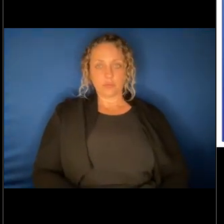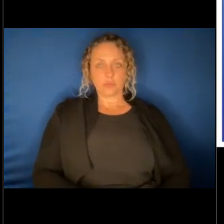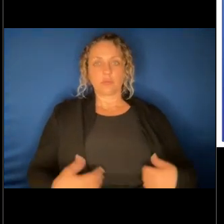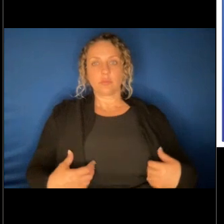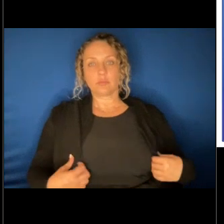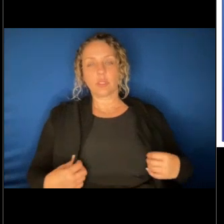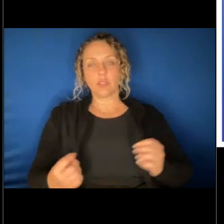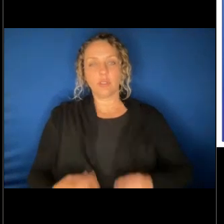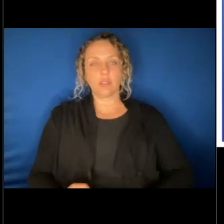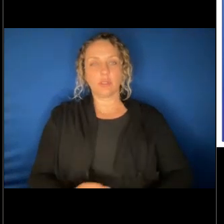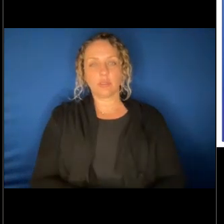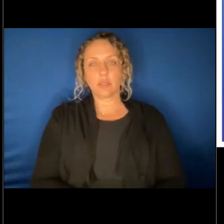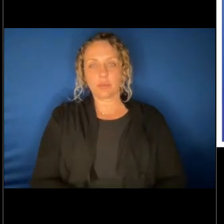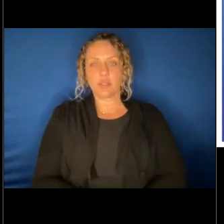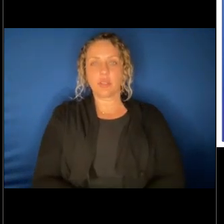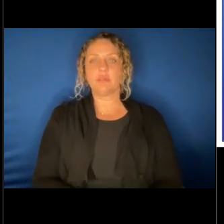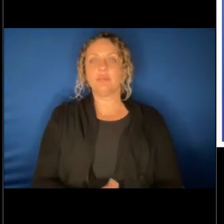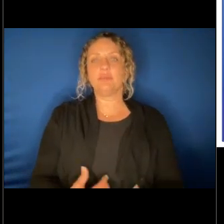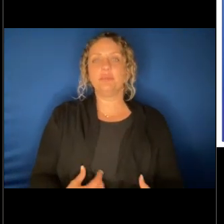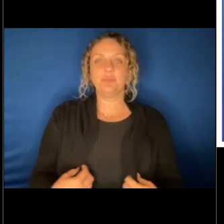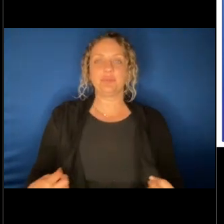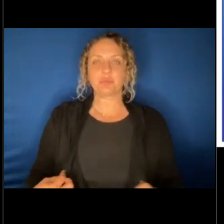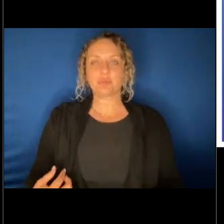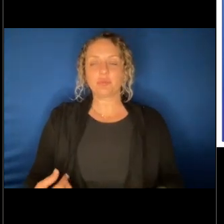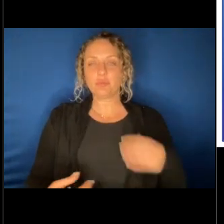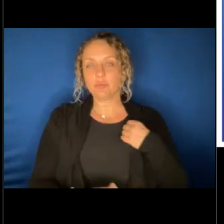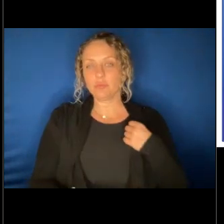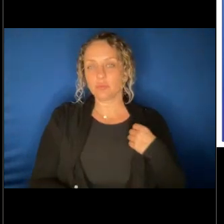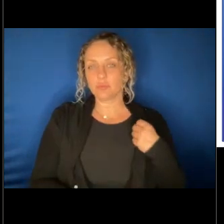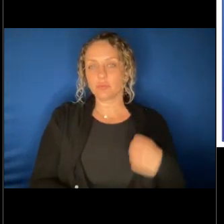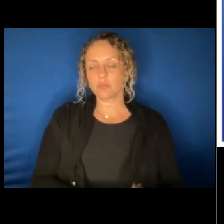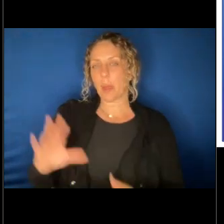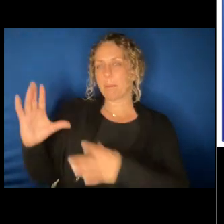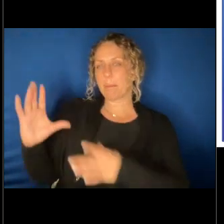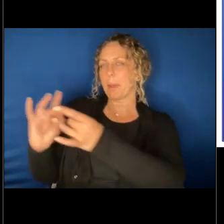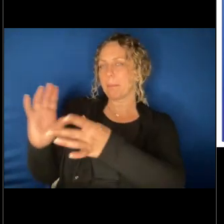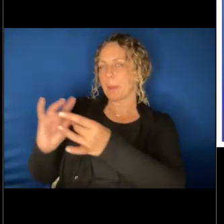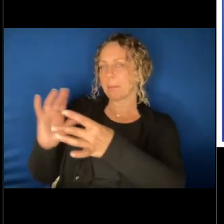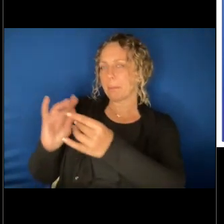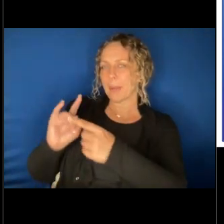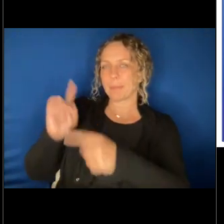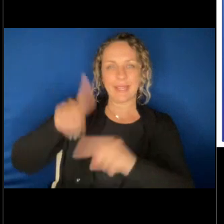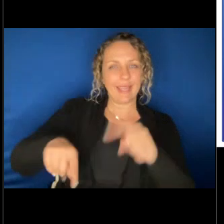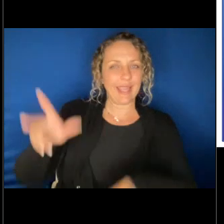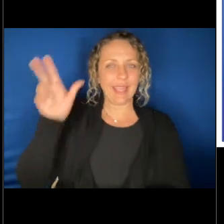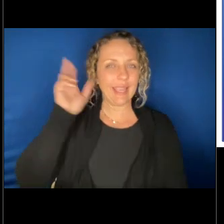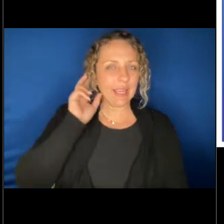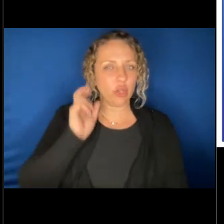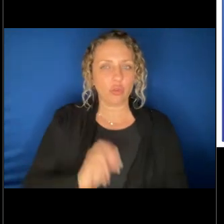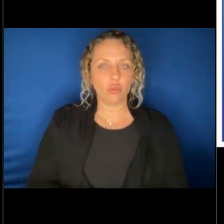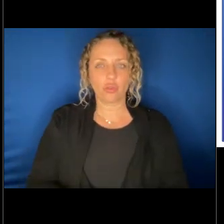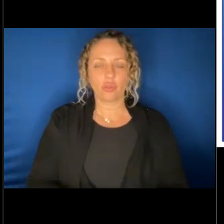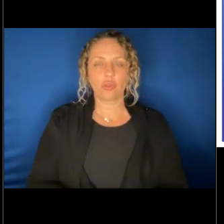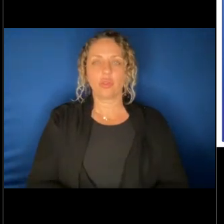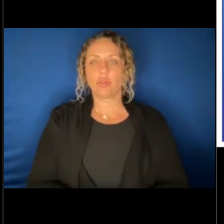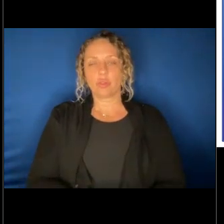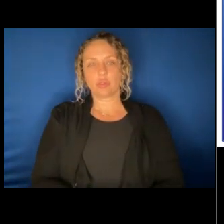Can we have this gentleman come up and answer the question?